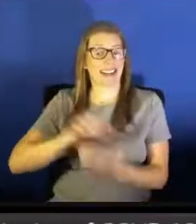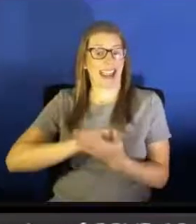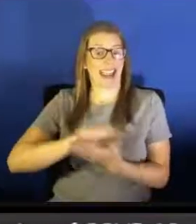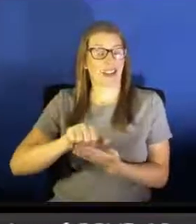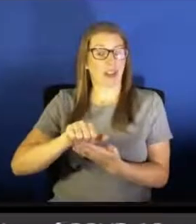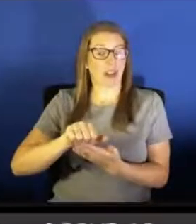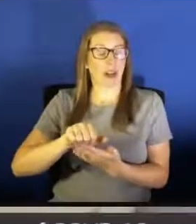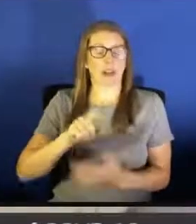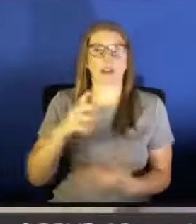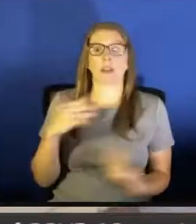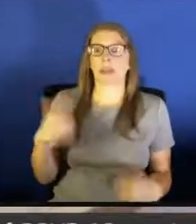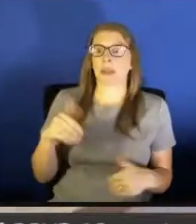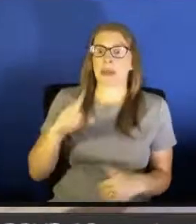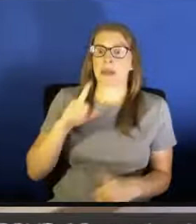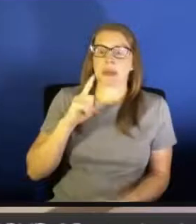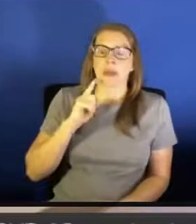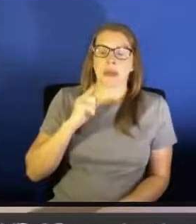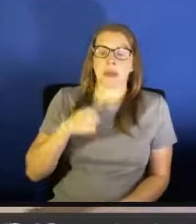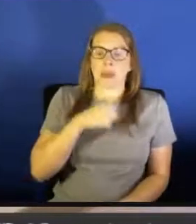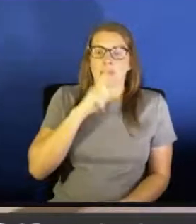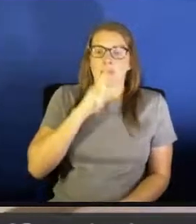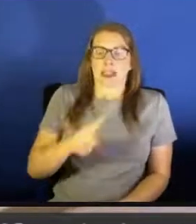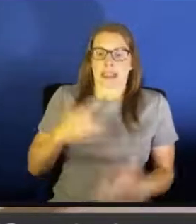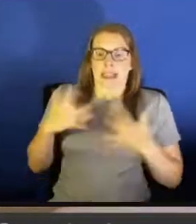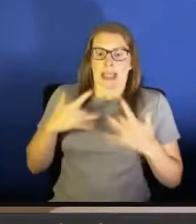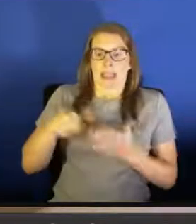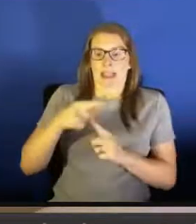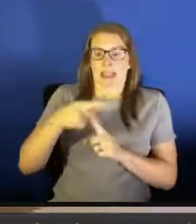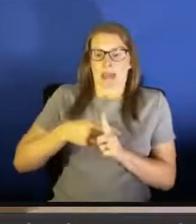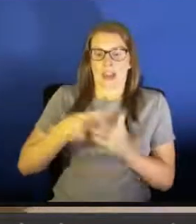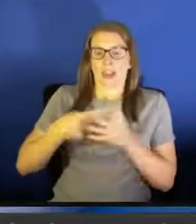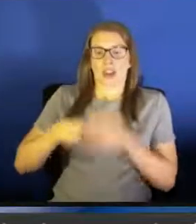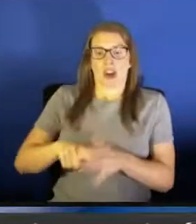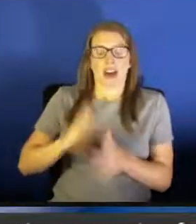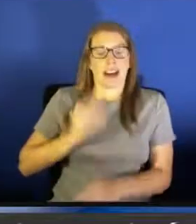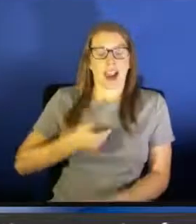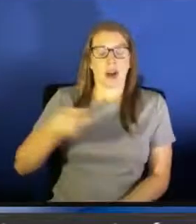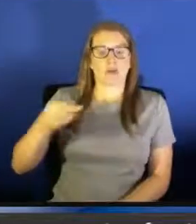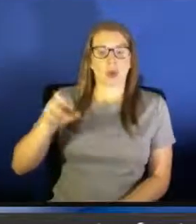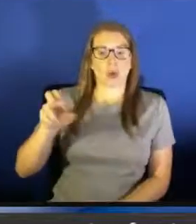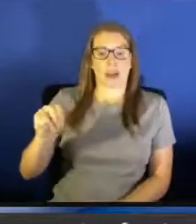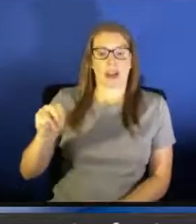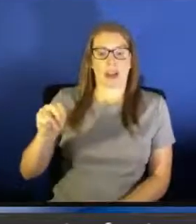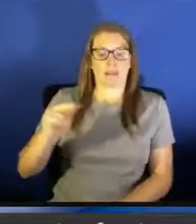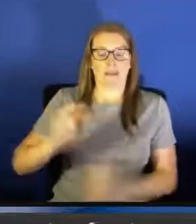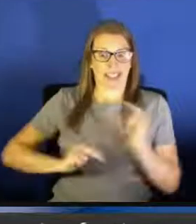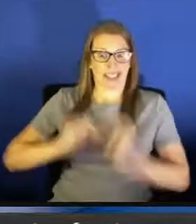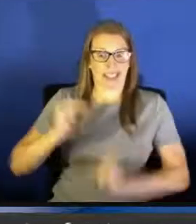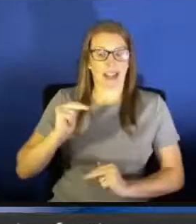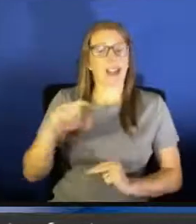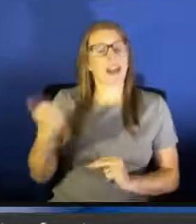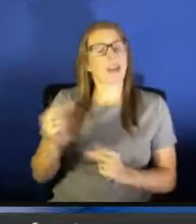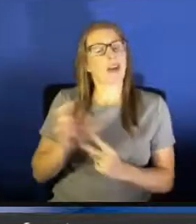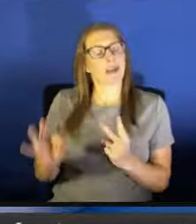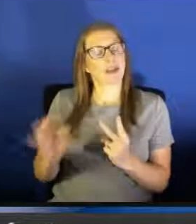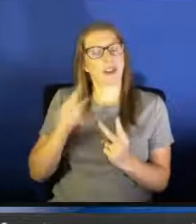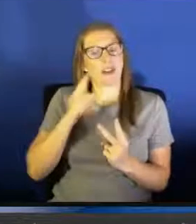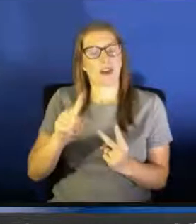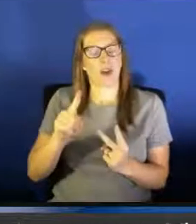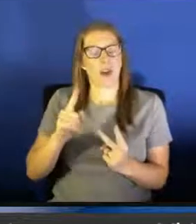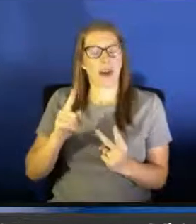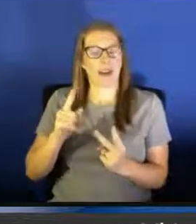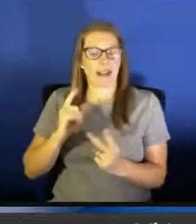excited. This month, we just started our Proton facility. It is another option in our armamentarium.